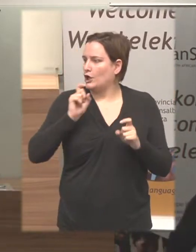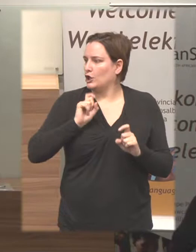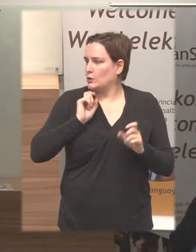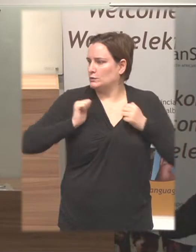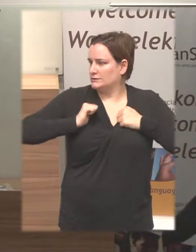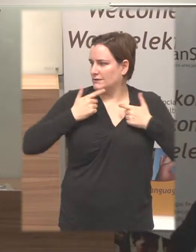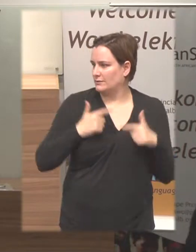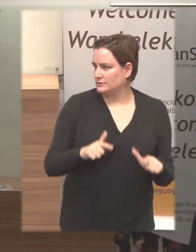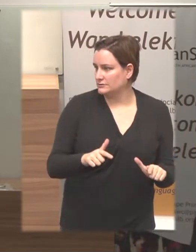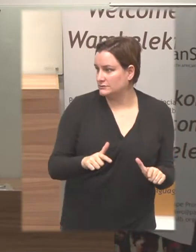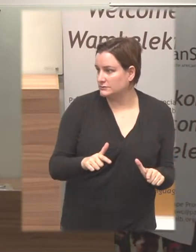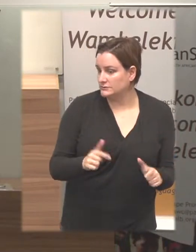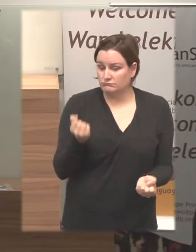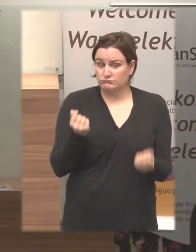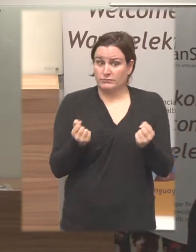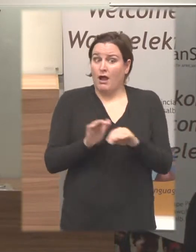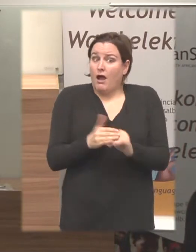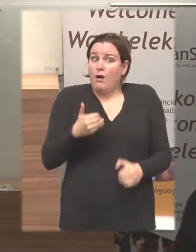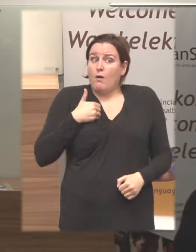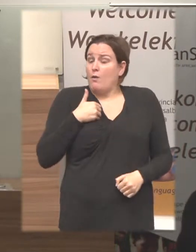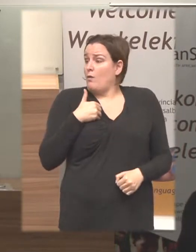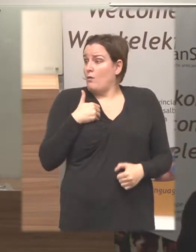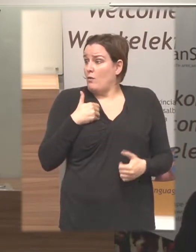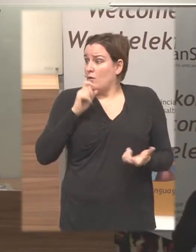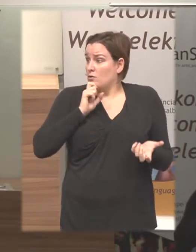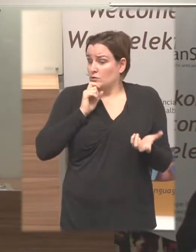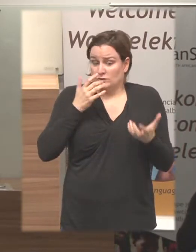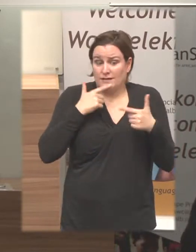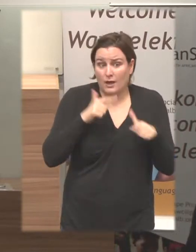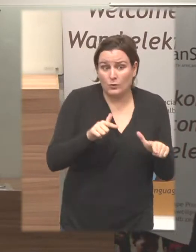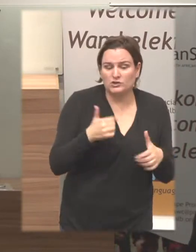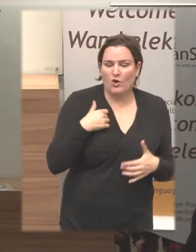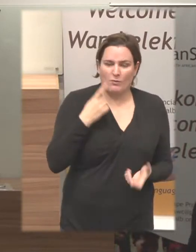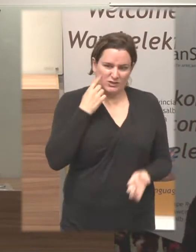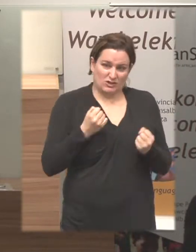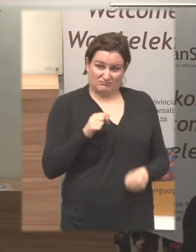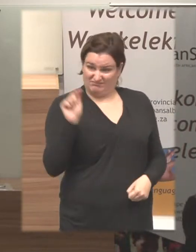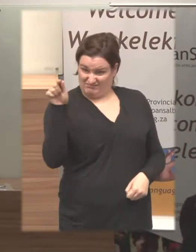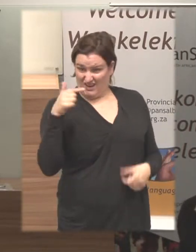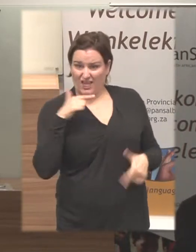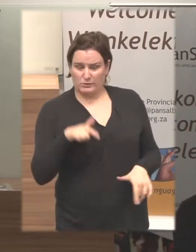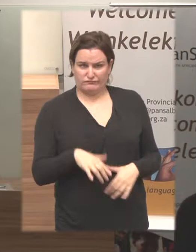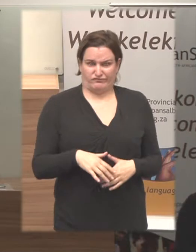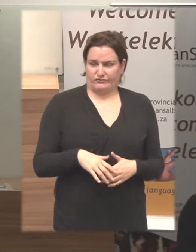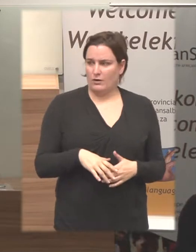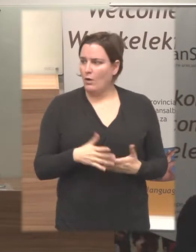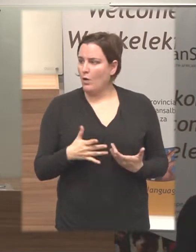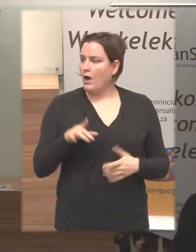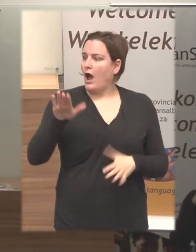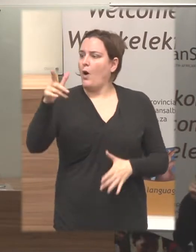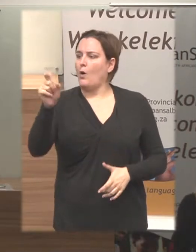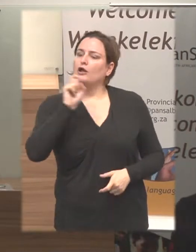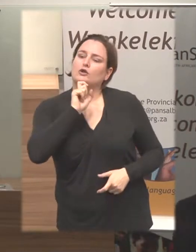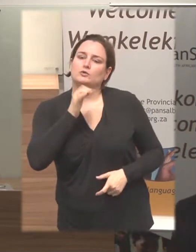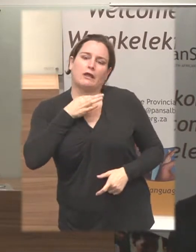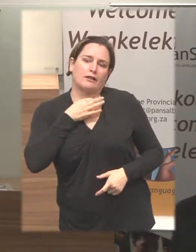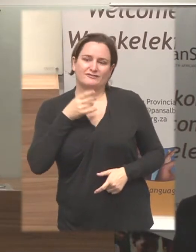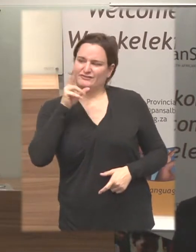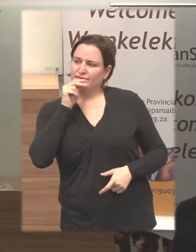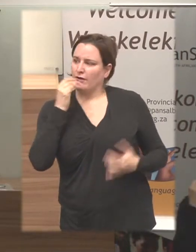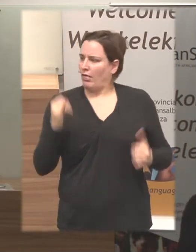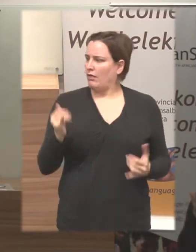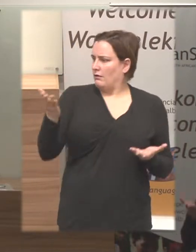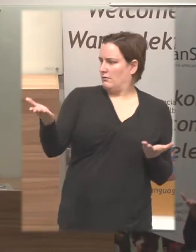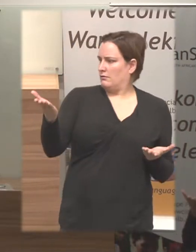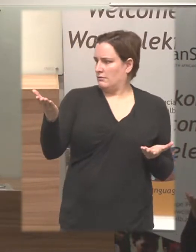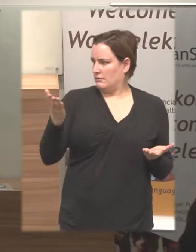make about different languages, about people's language use. So there are three